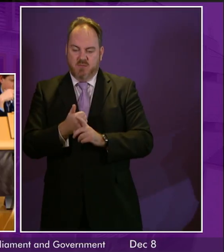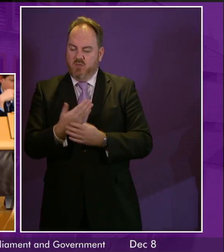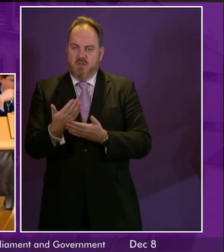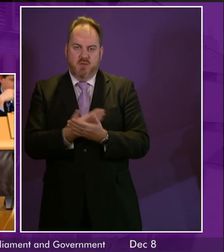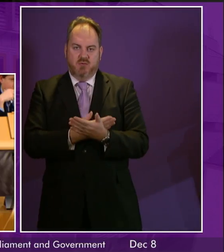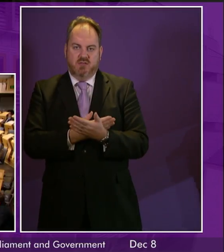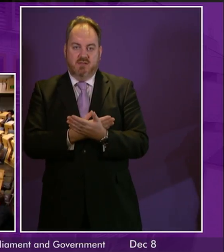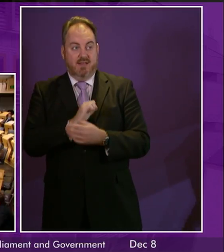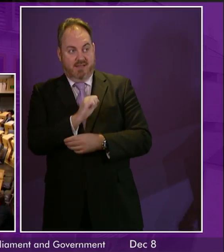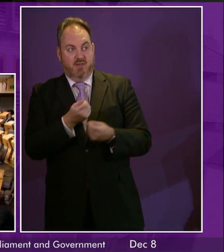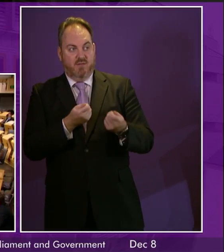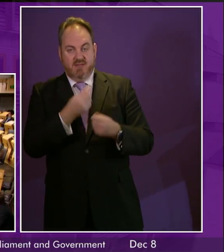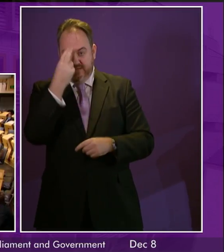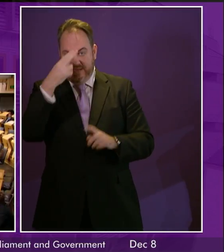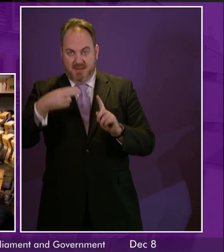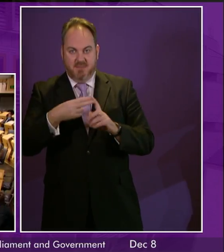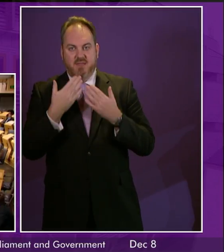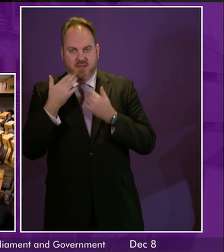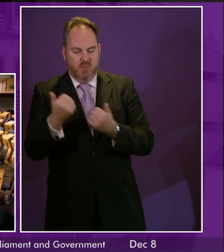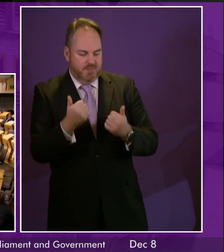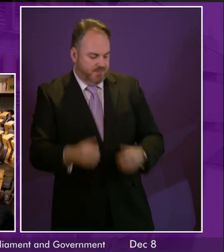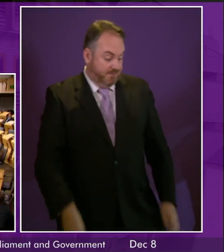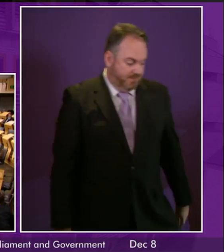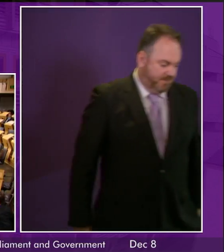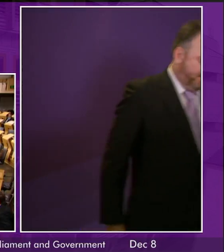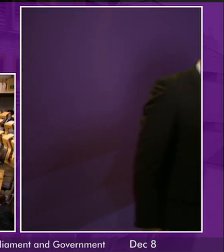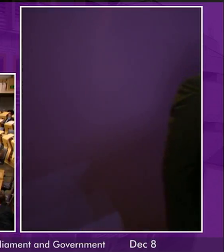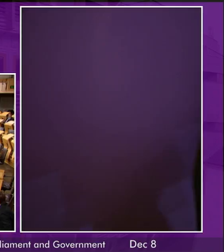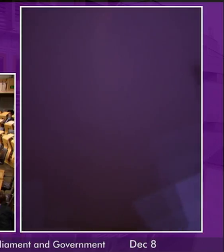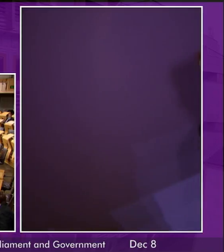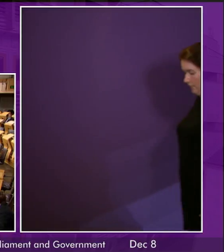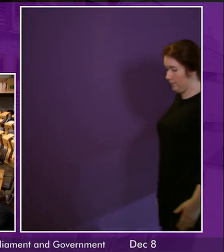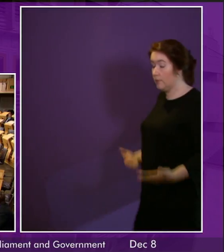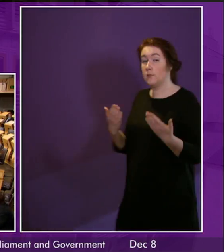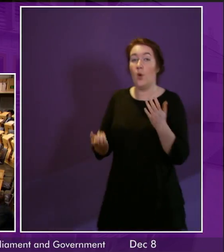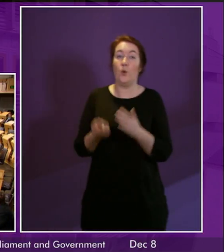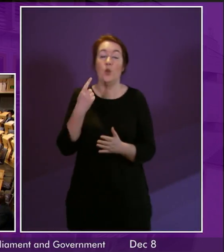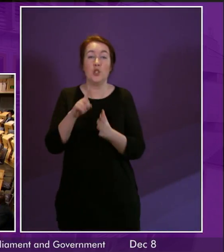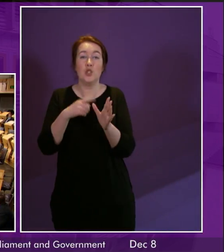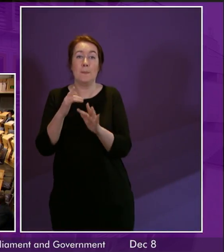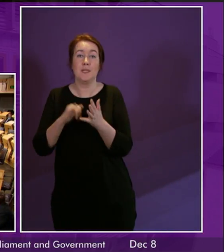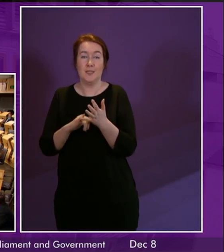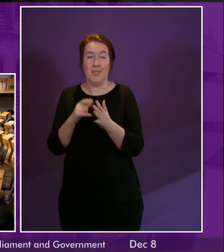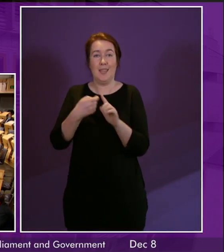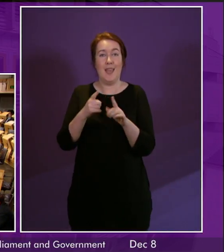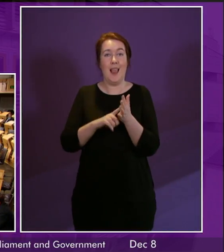convener's name. Thank you. I now call James Kelly. Up to 4 minutes, please, Mr. Kelly.